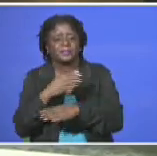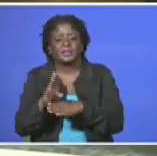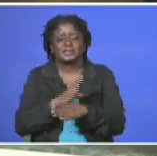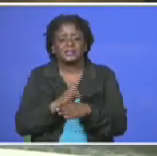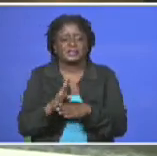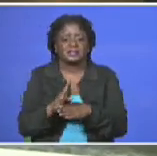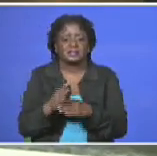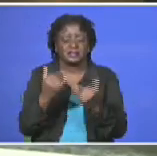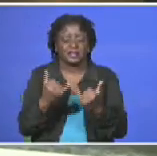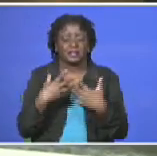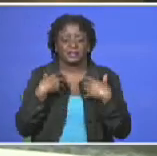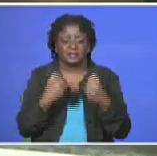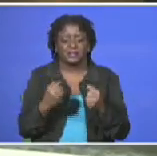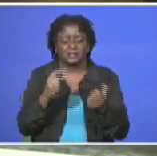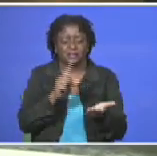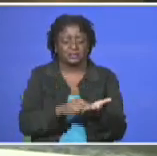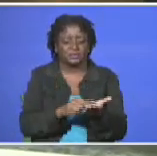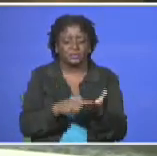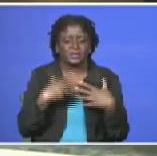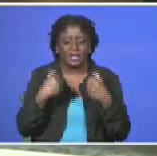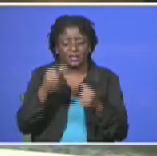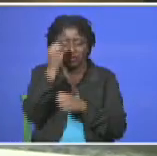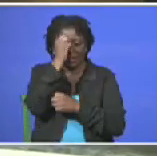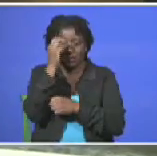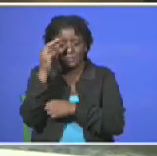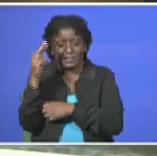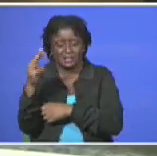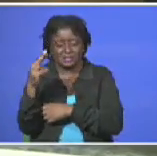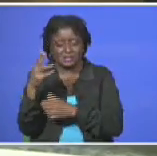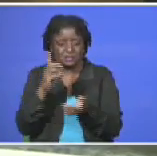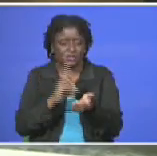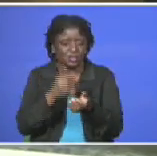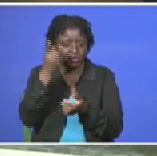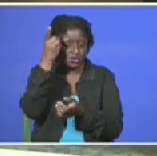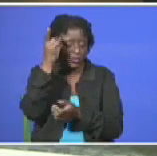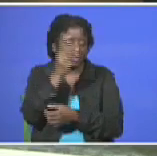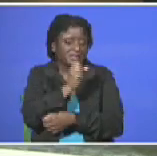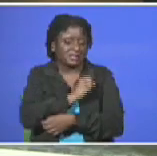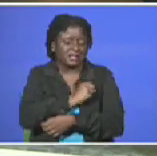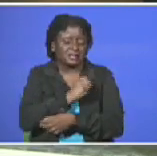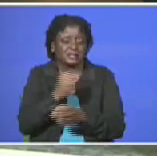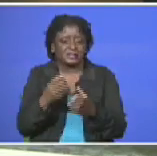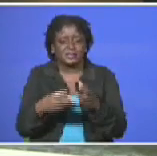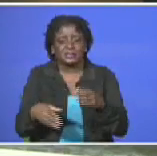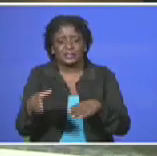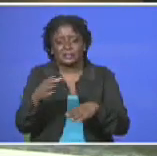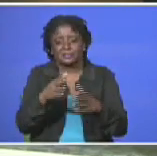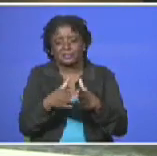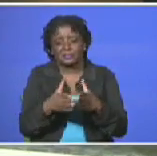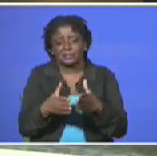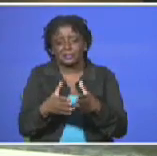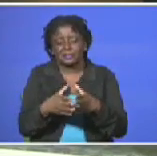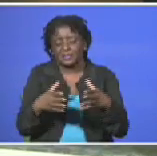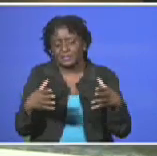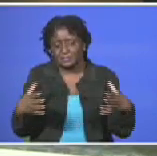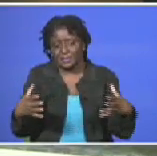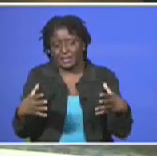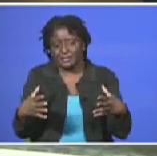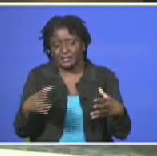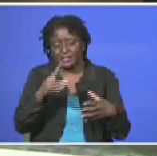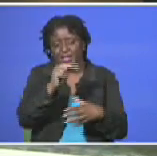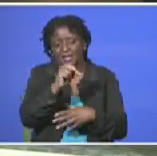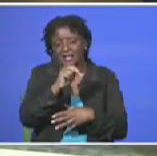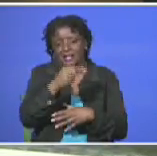News now from the health sector. Health Minister Dr. Duane Sen says an expanded N.H.I program set for 2020